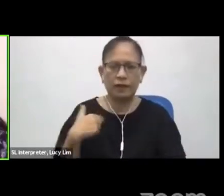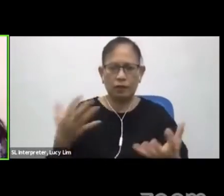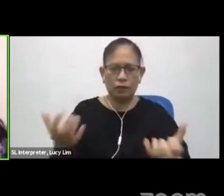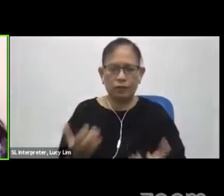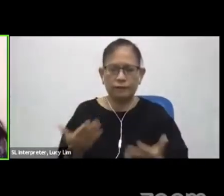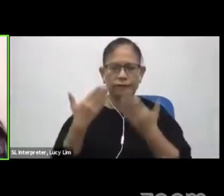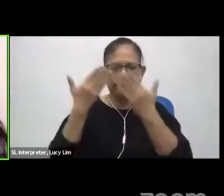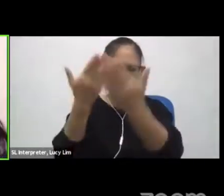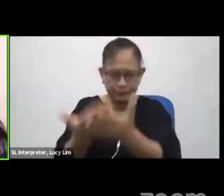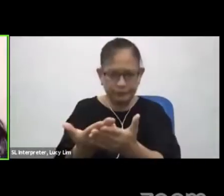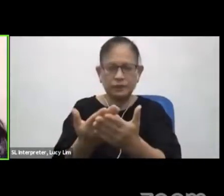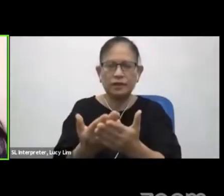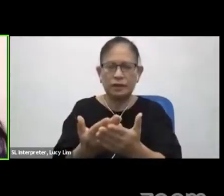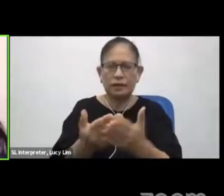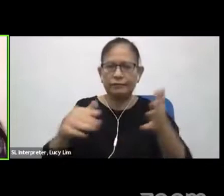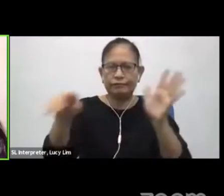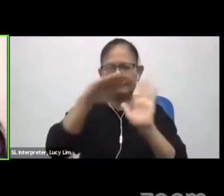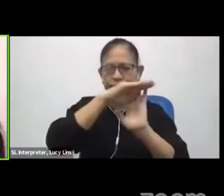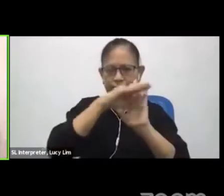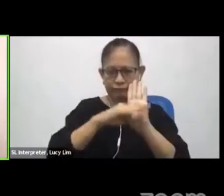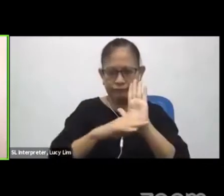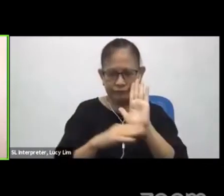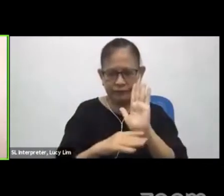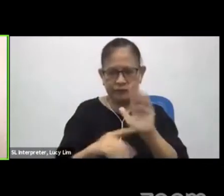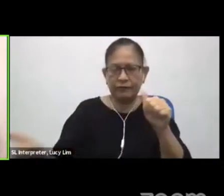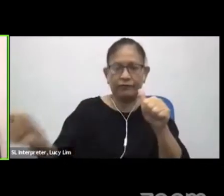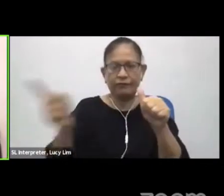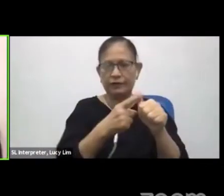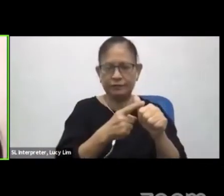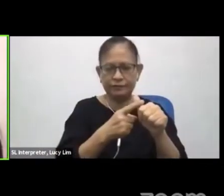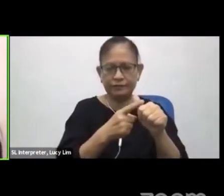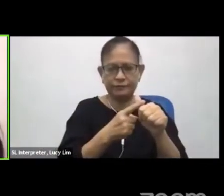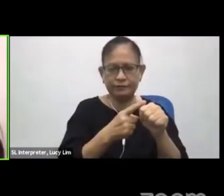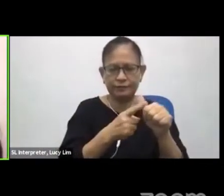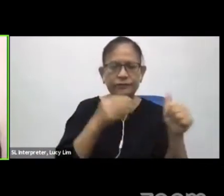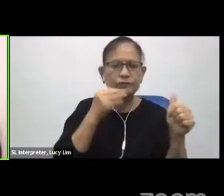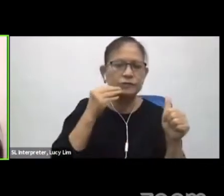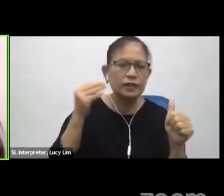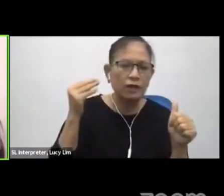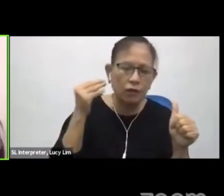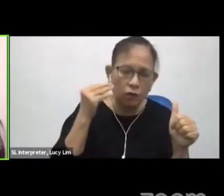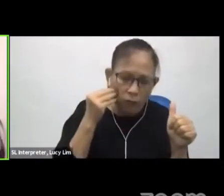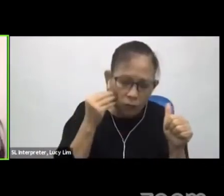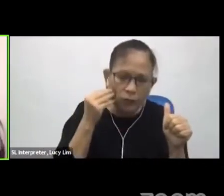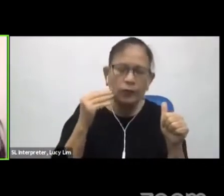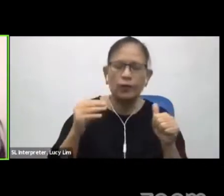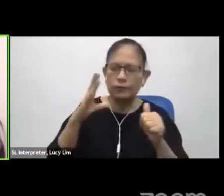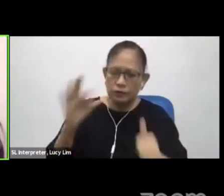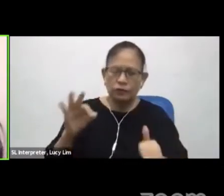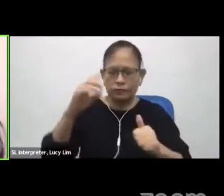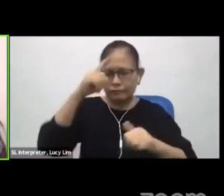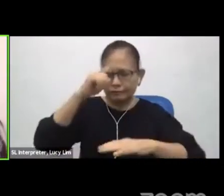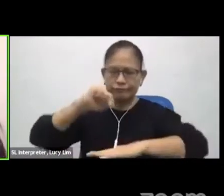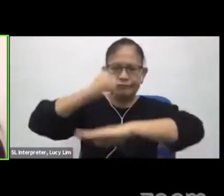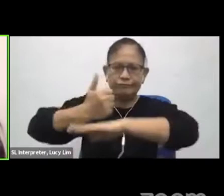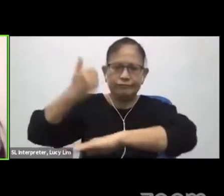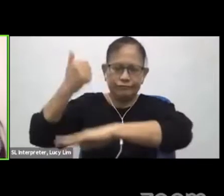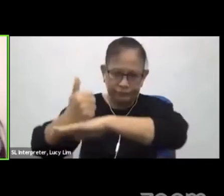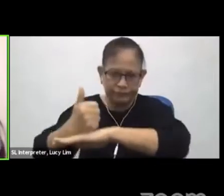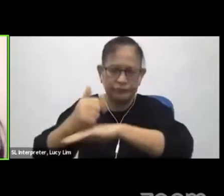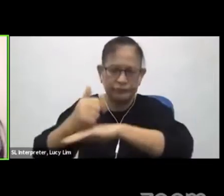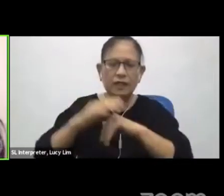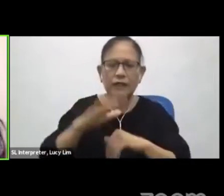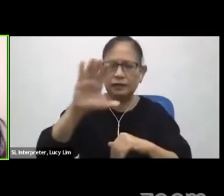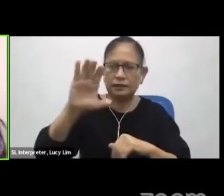following recommendations. Firstly, take concrete steps to implement the recommendation of the CEDAW and